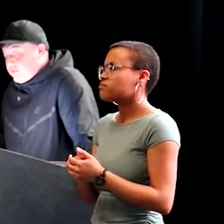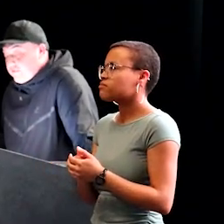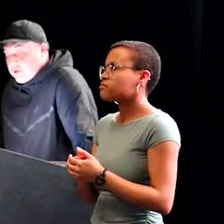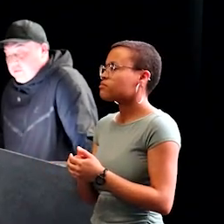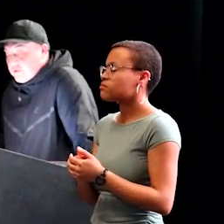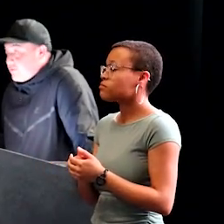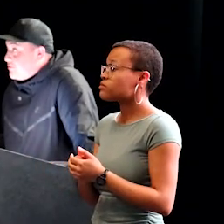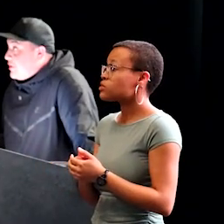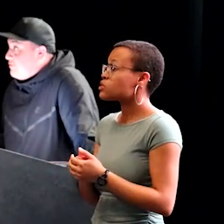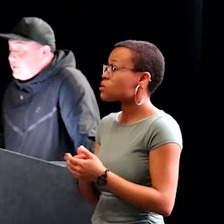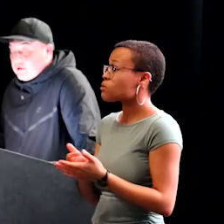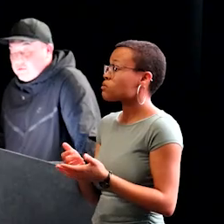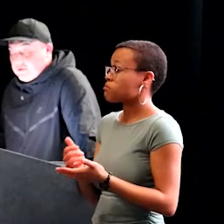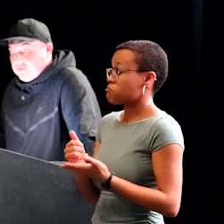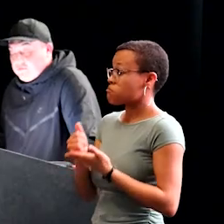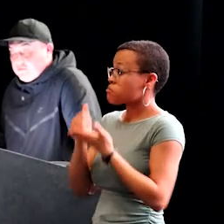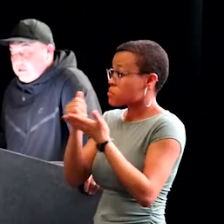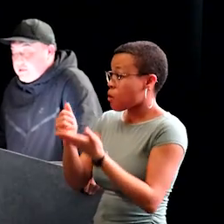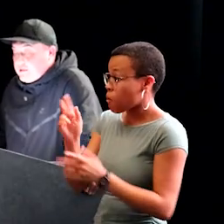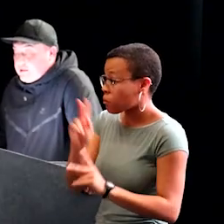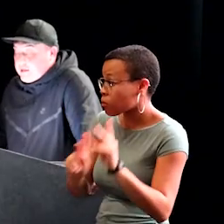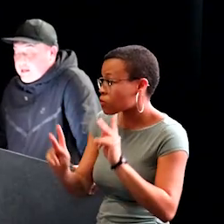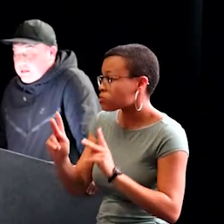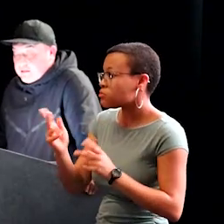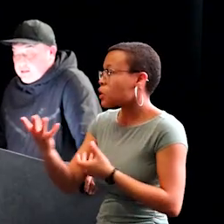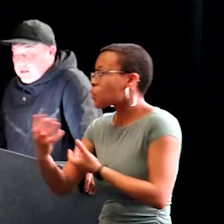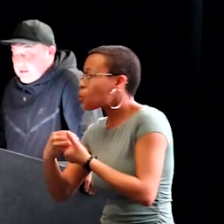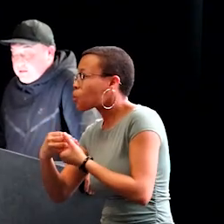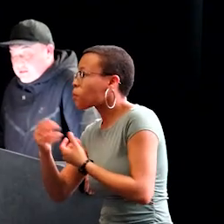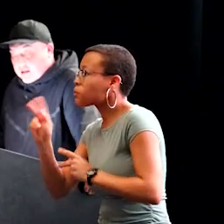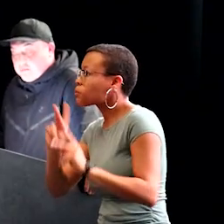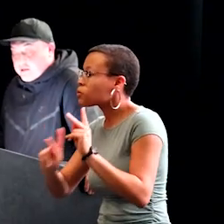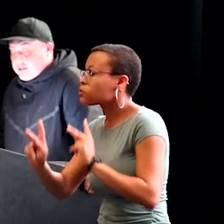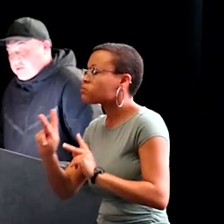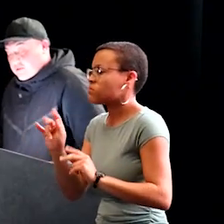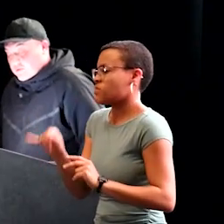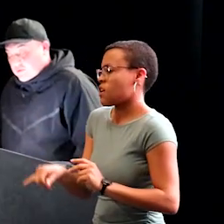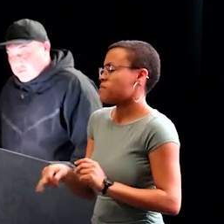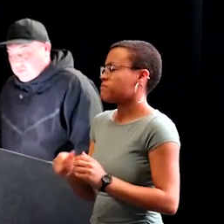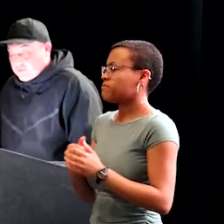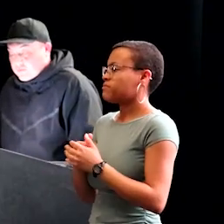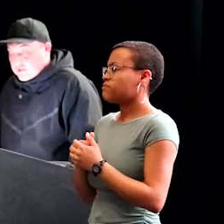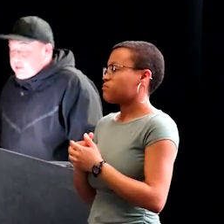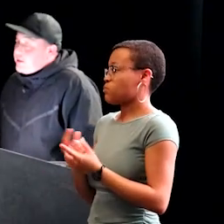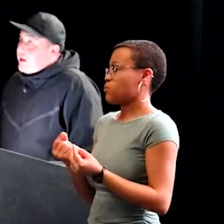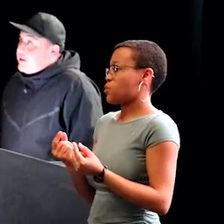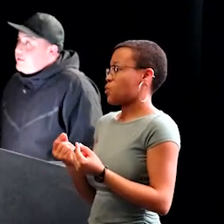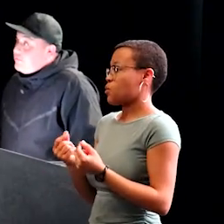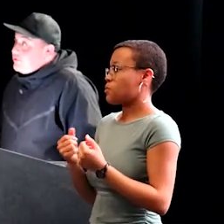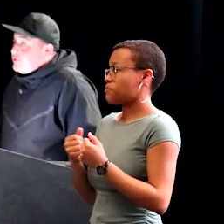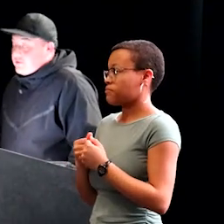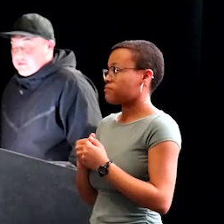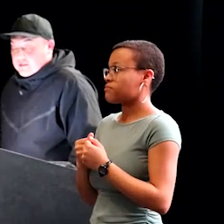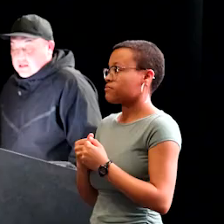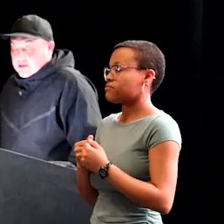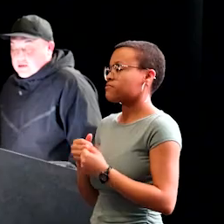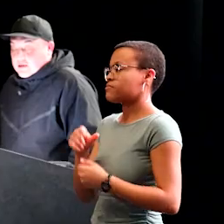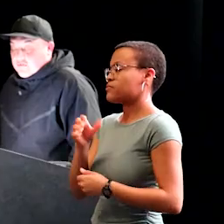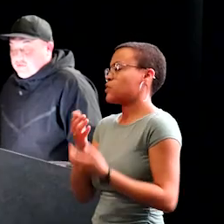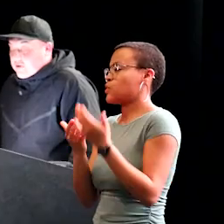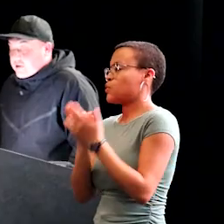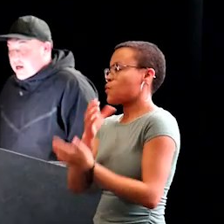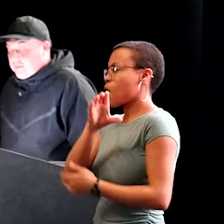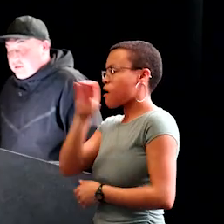impactful and fun, but also safe and inclusive. And this led me to Ikigai, which is